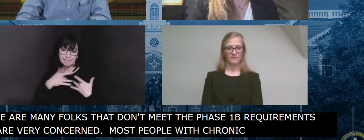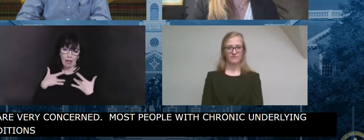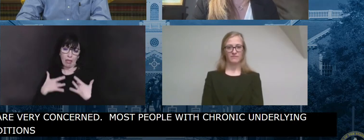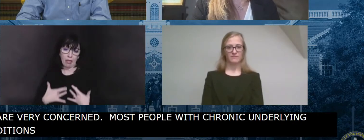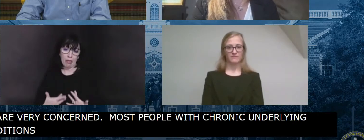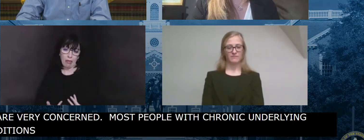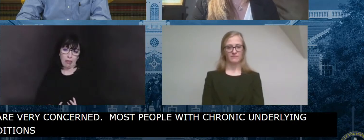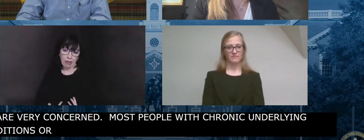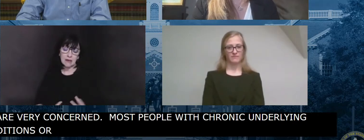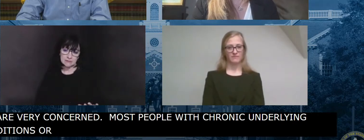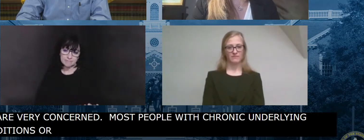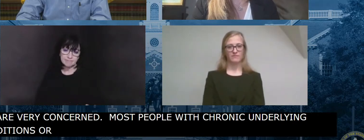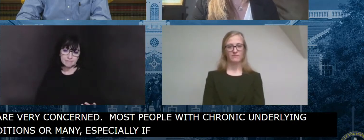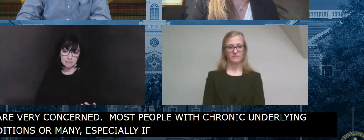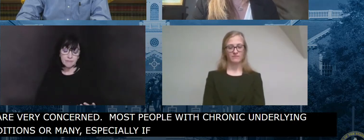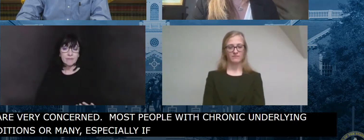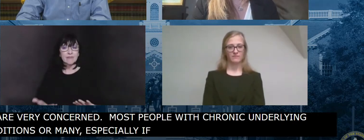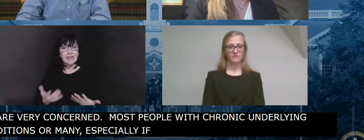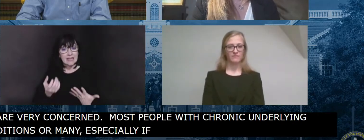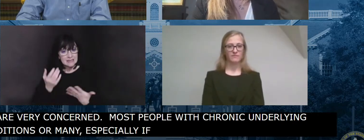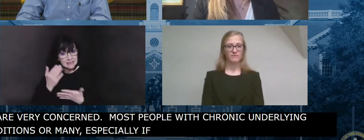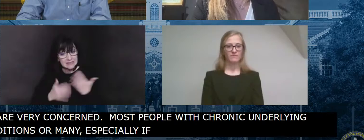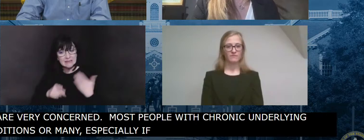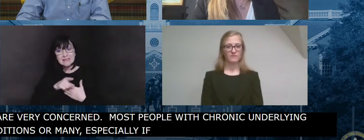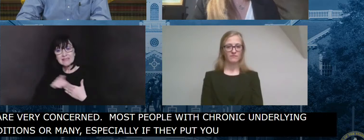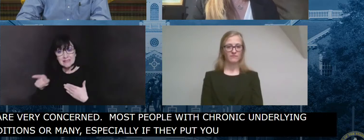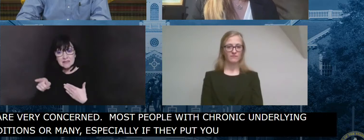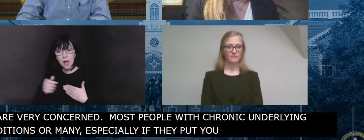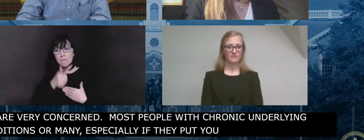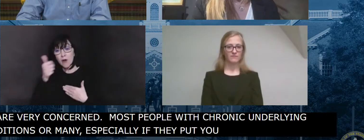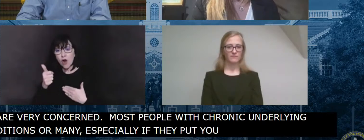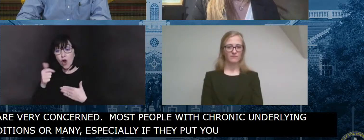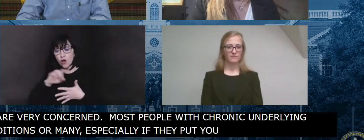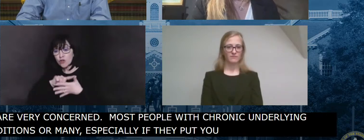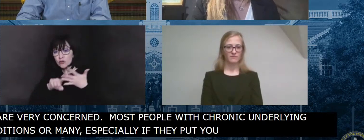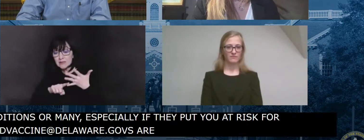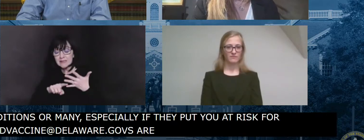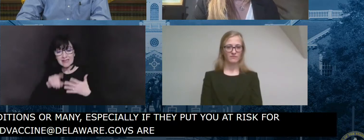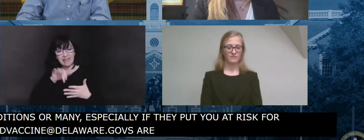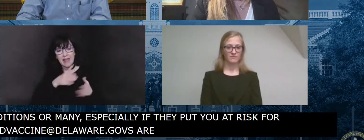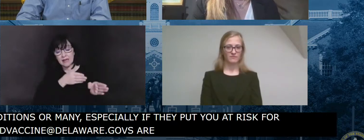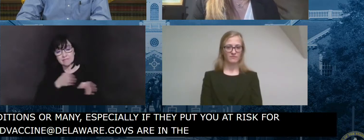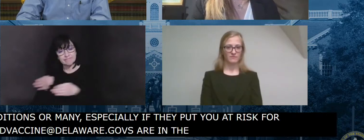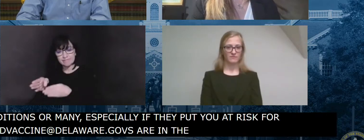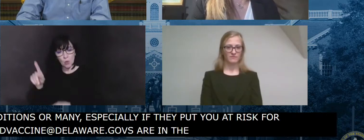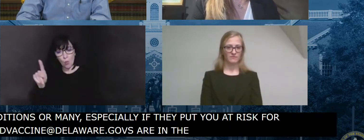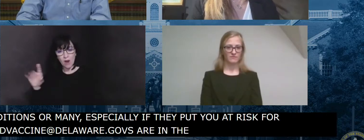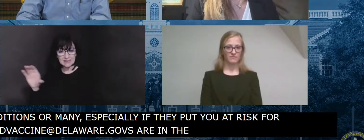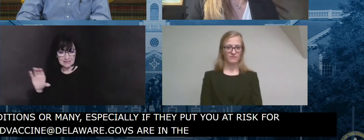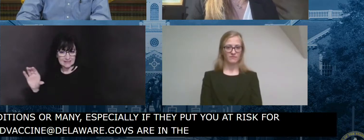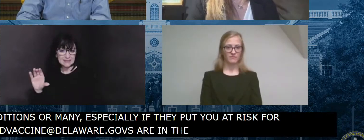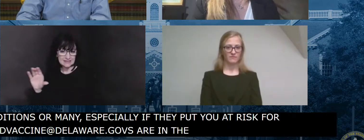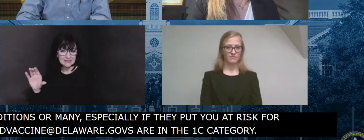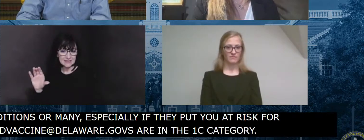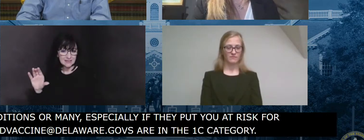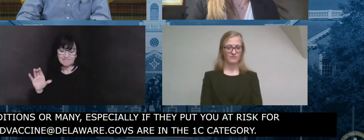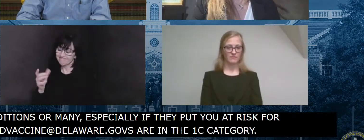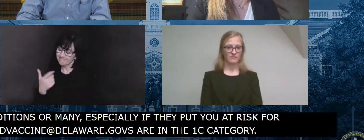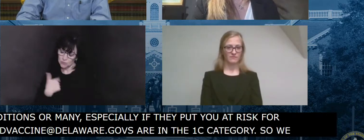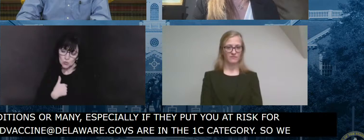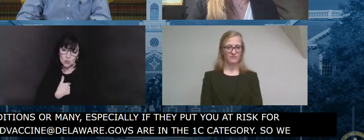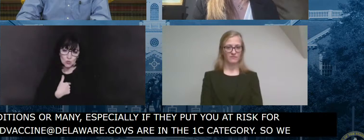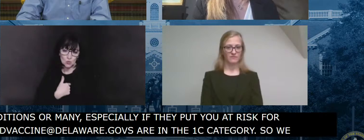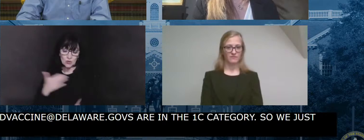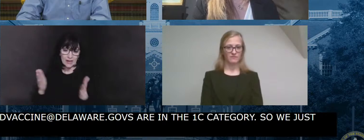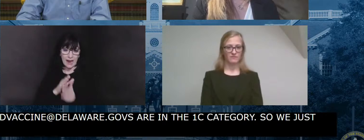they put you at risk for COVID consequences, are in the 1C category. So we just ask folks in the